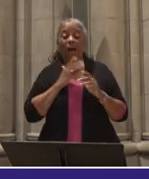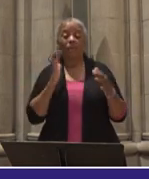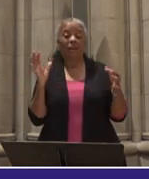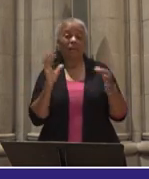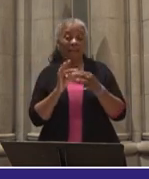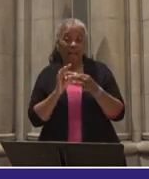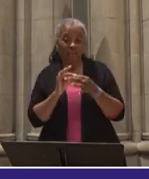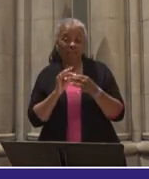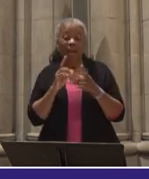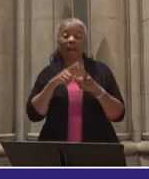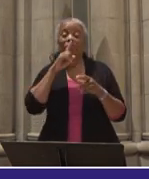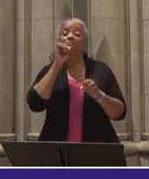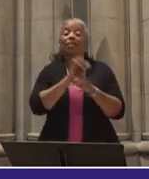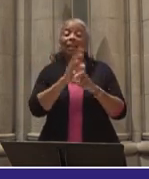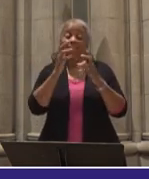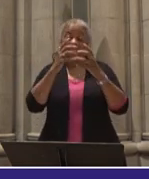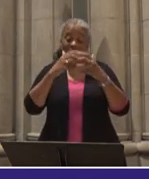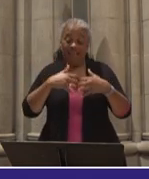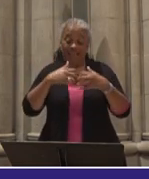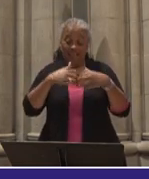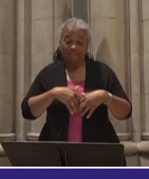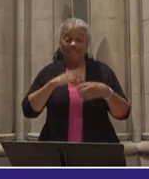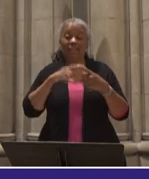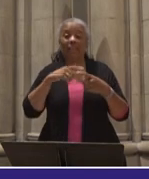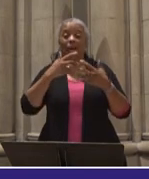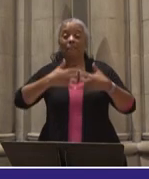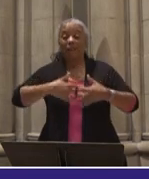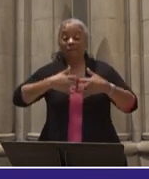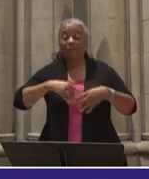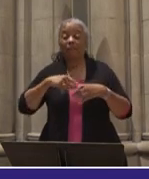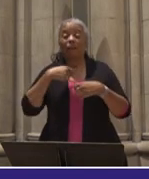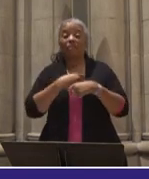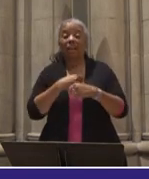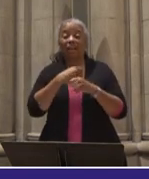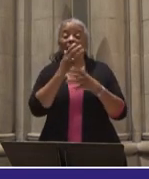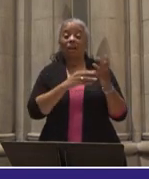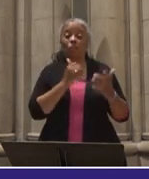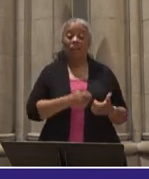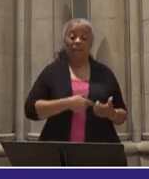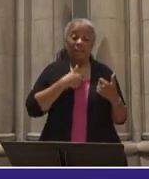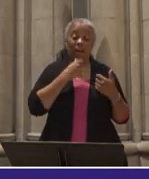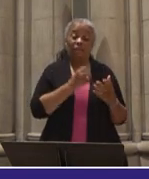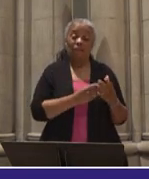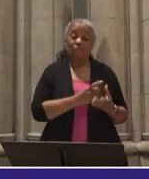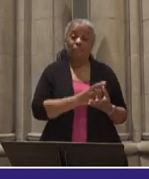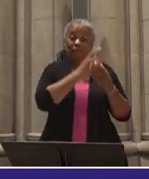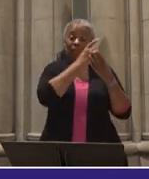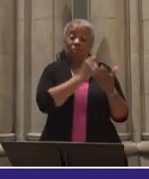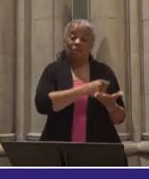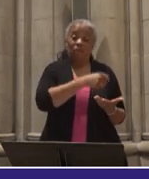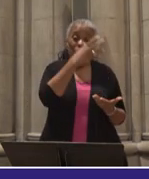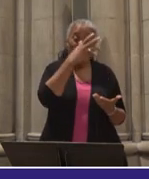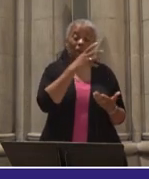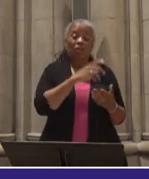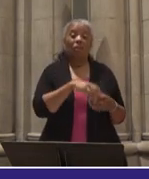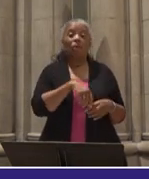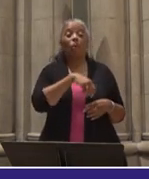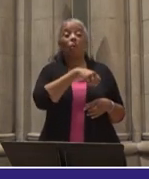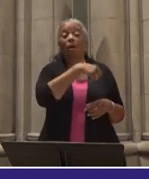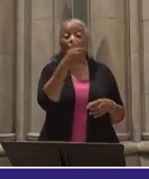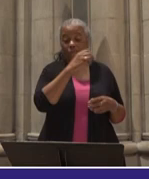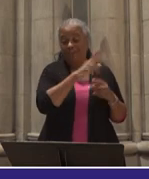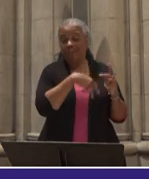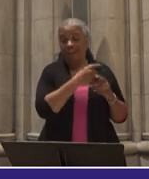thus dismantle the very mechanisms that have granted some with the life of privileges of wealth or other such